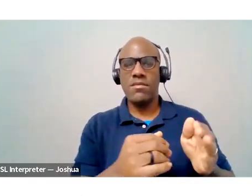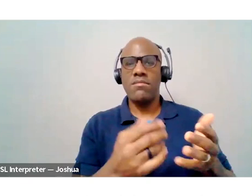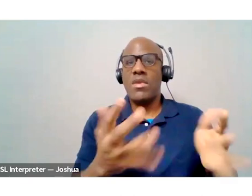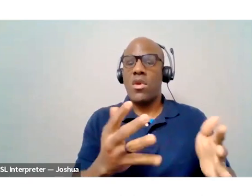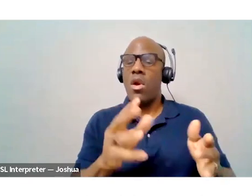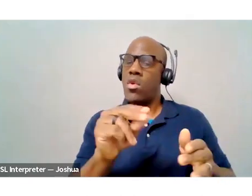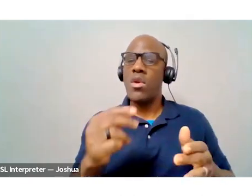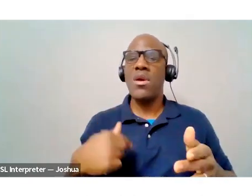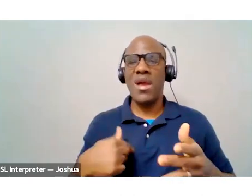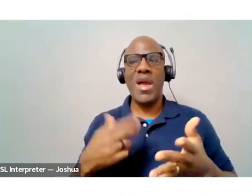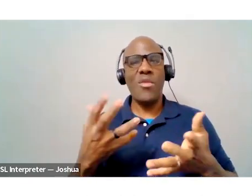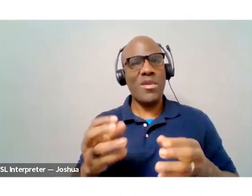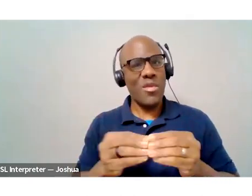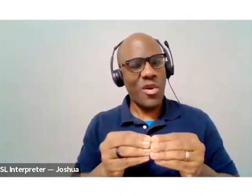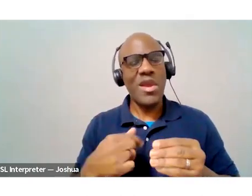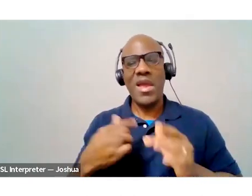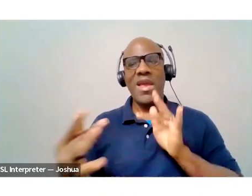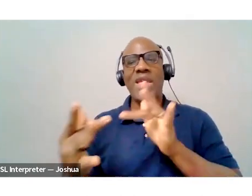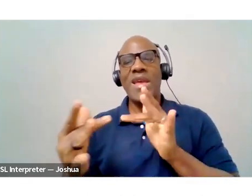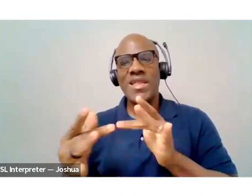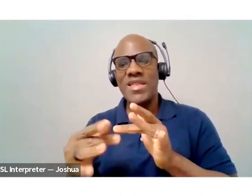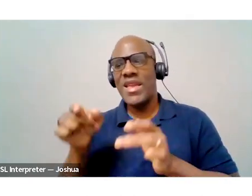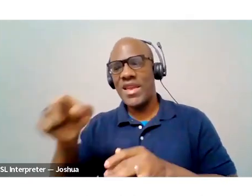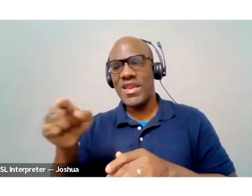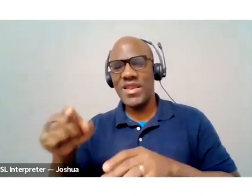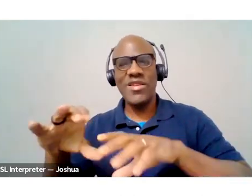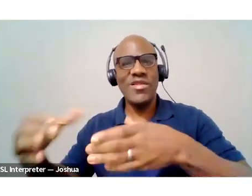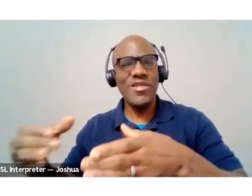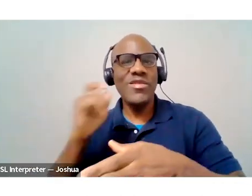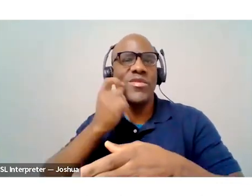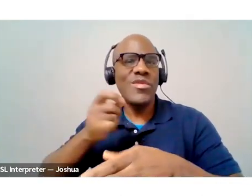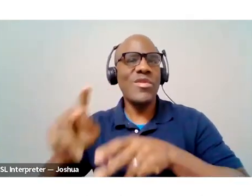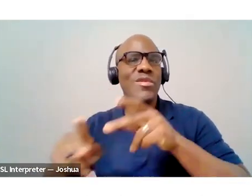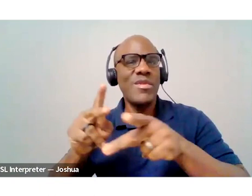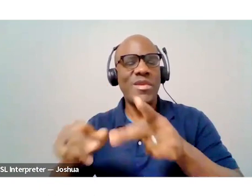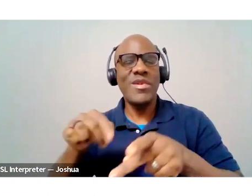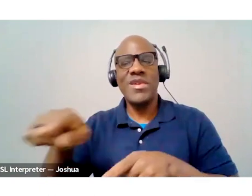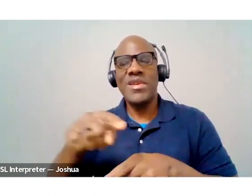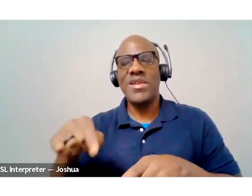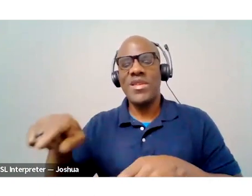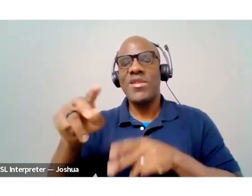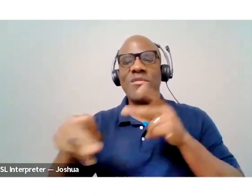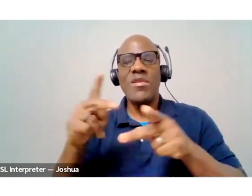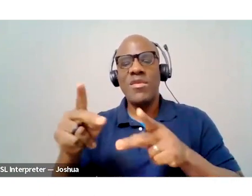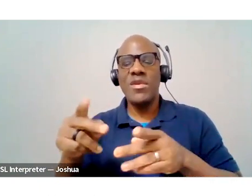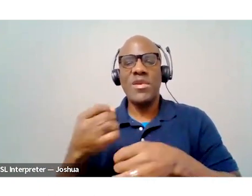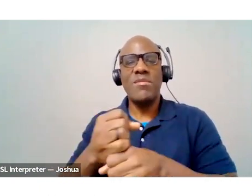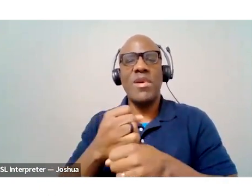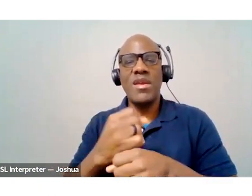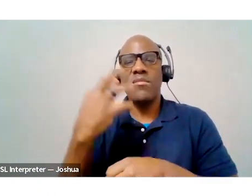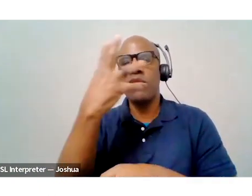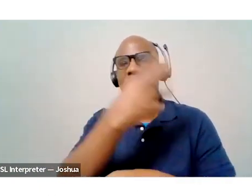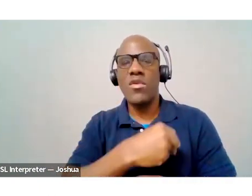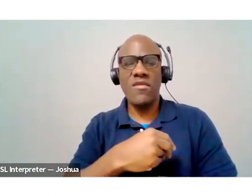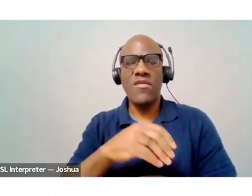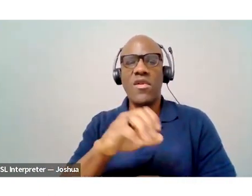White, such a cool team of folks that produce beautiful, ethical